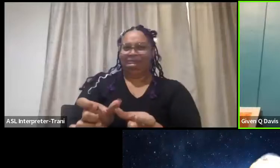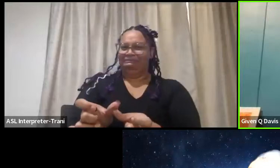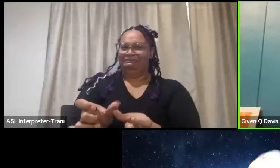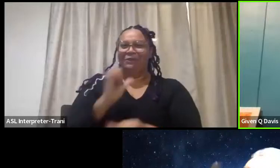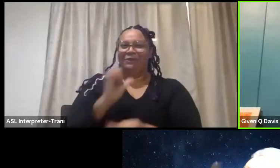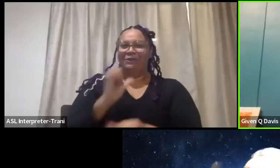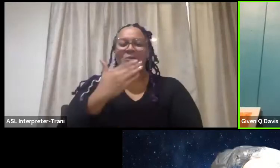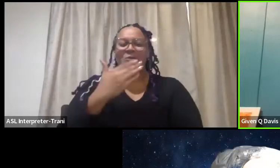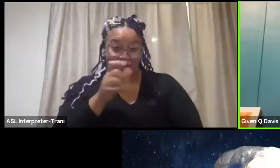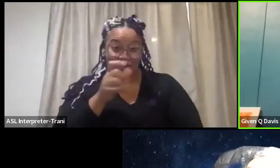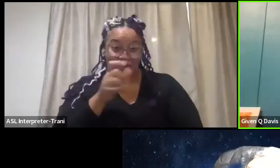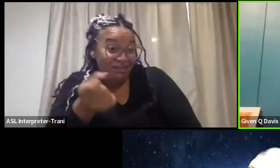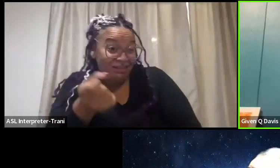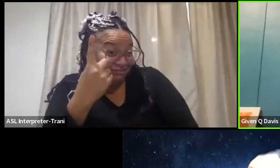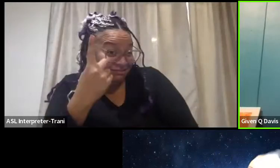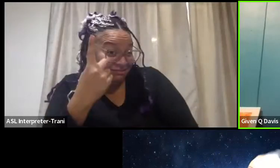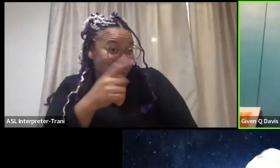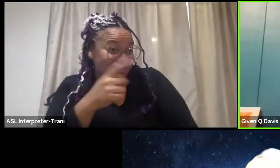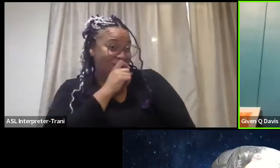Y'all feel me?